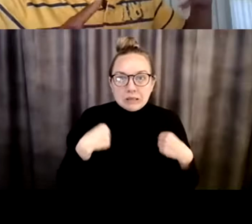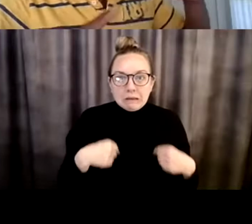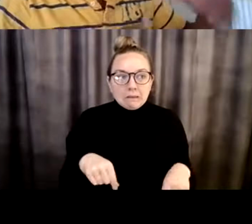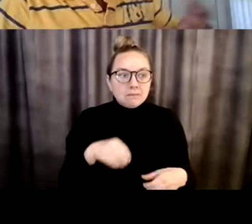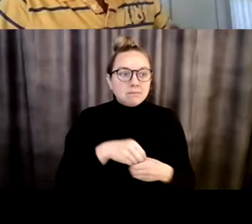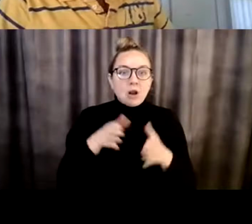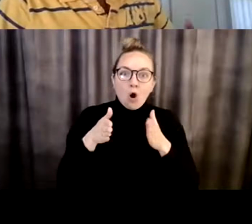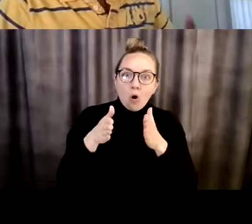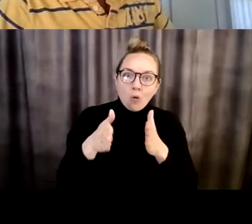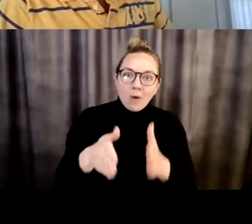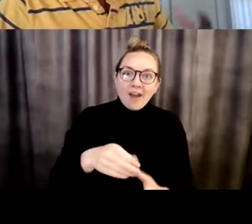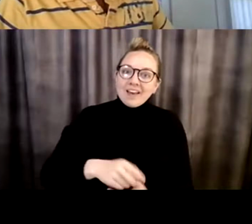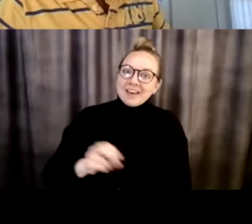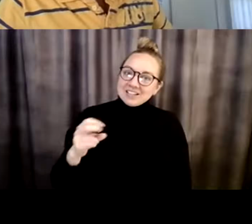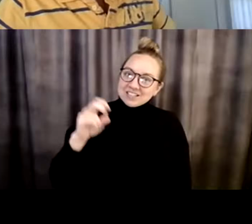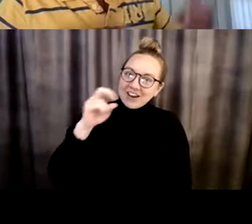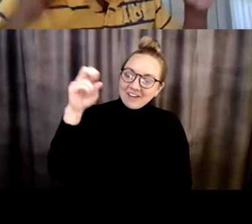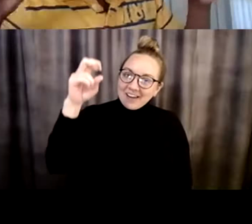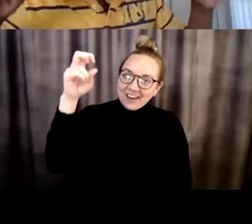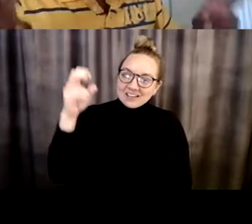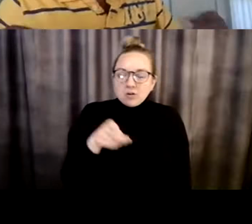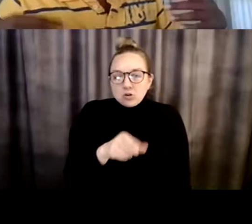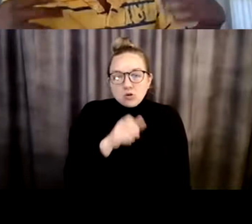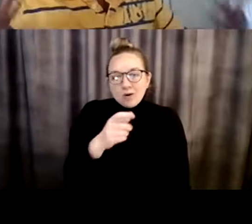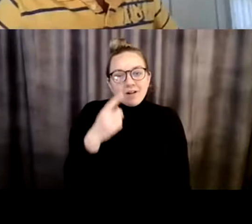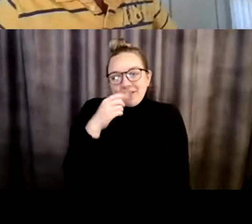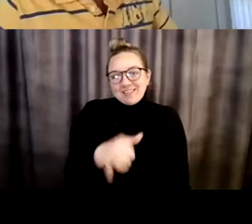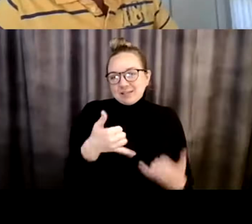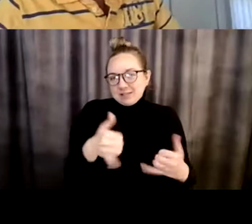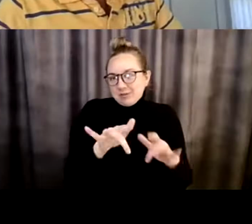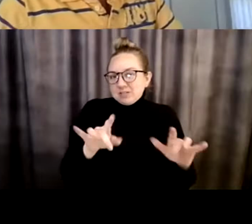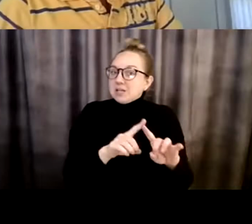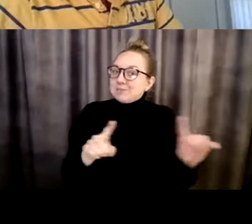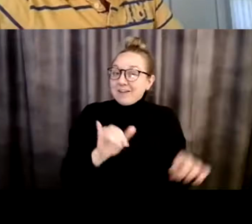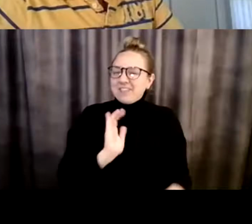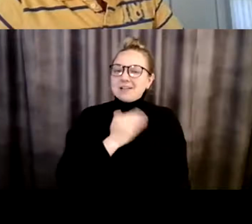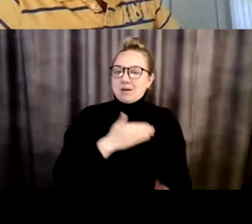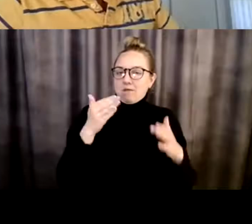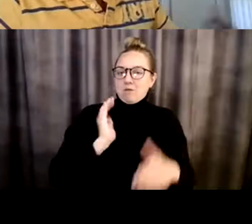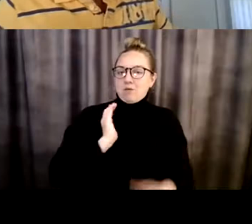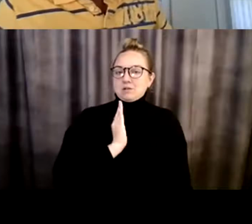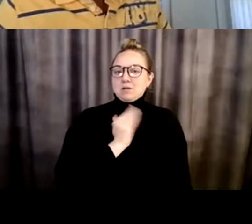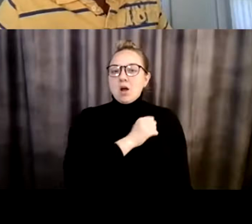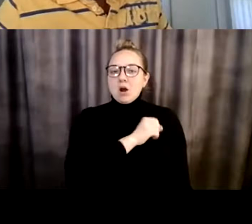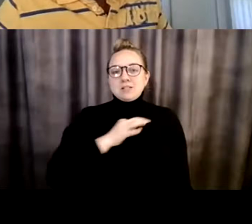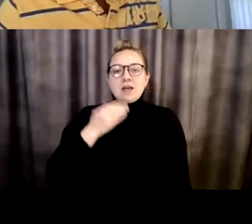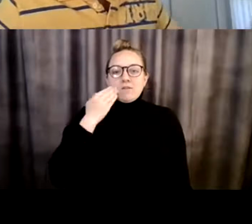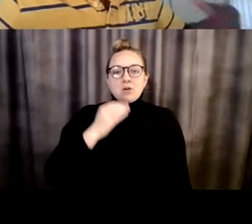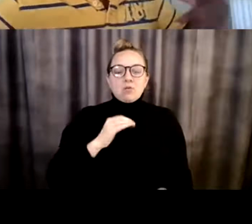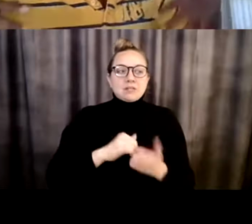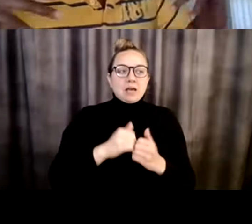these traditionally spaces you don't really think of as play spaces, but that's really what our focus is to really highlight that play can happen